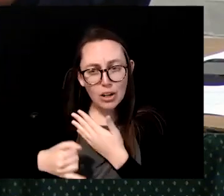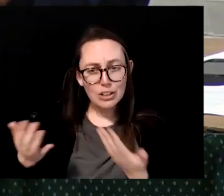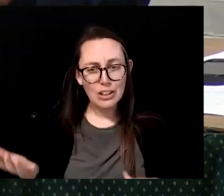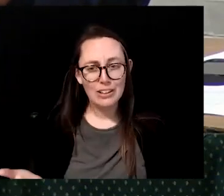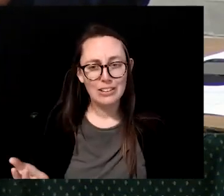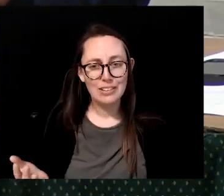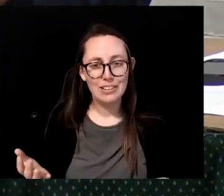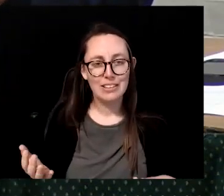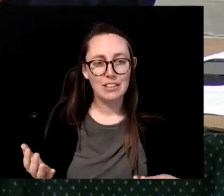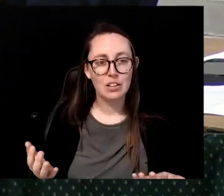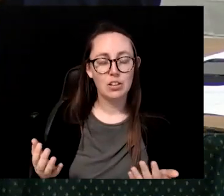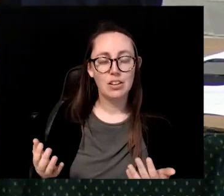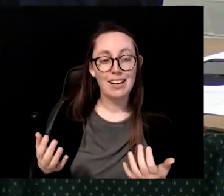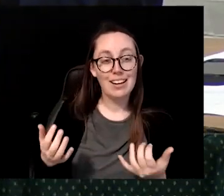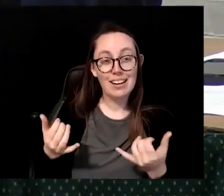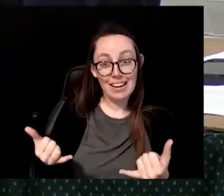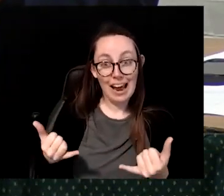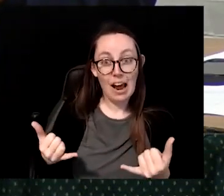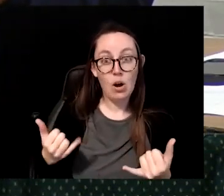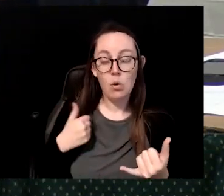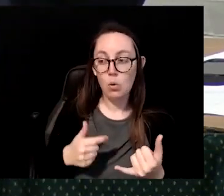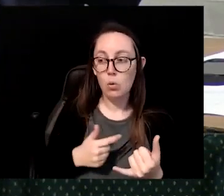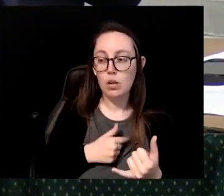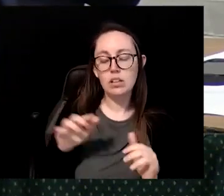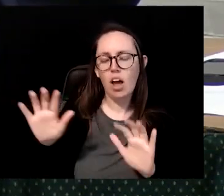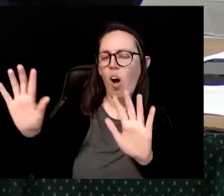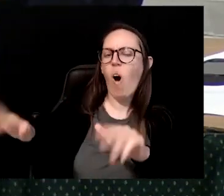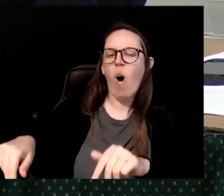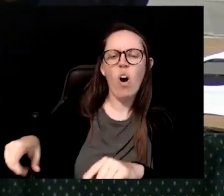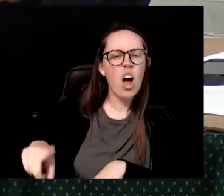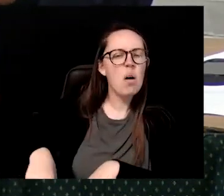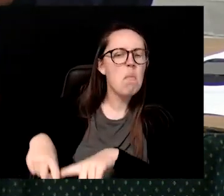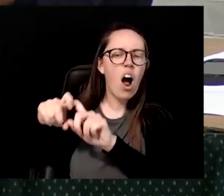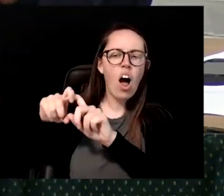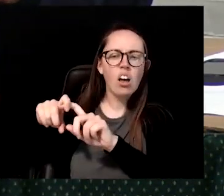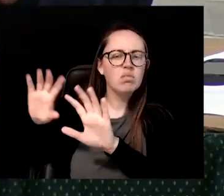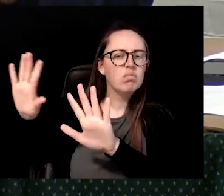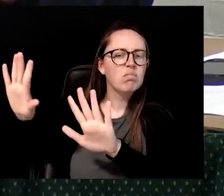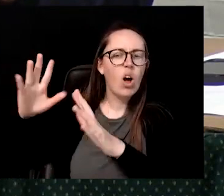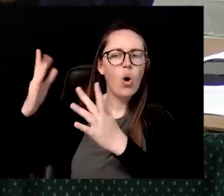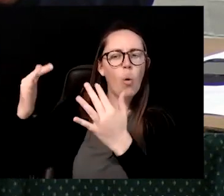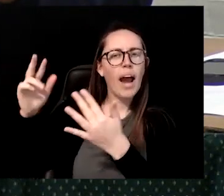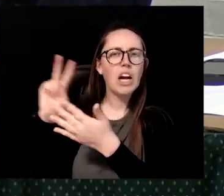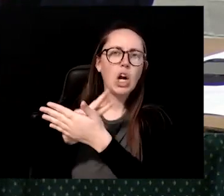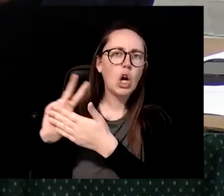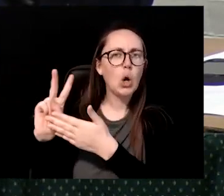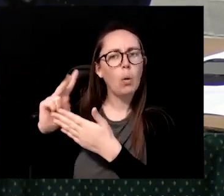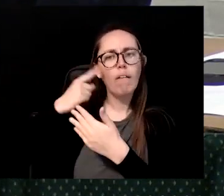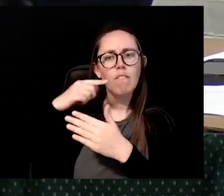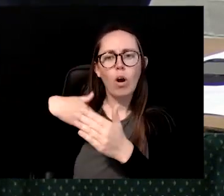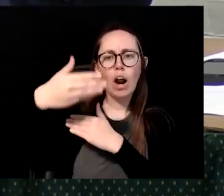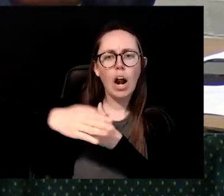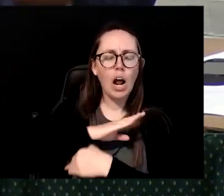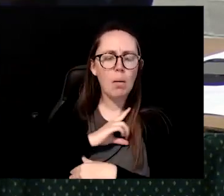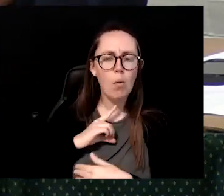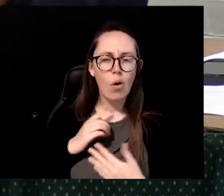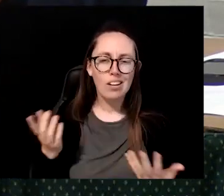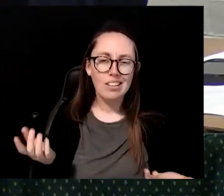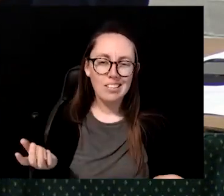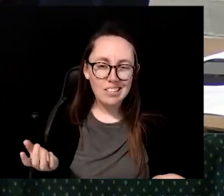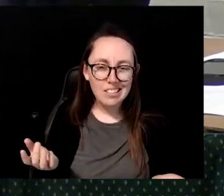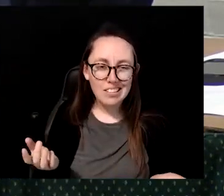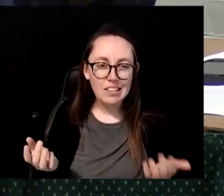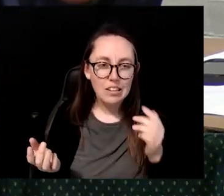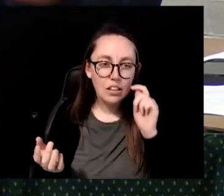them to all of a sudden pause that process and other than a concern about perception